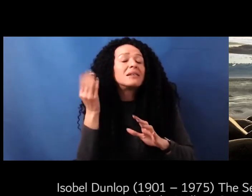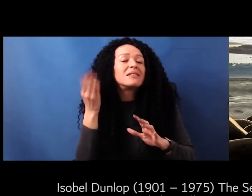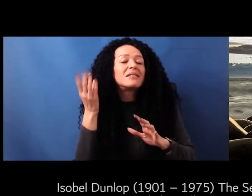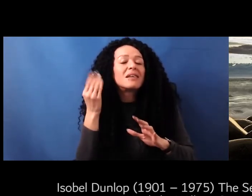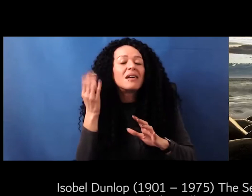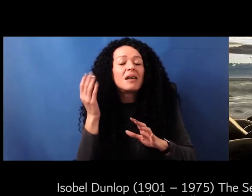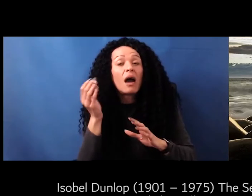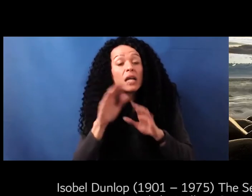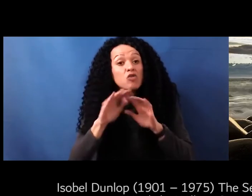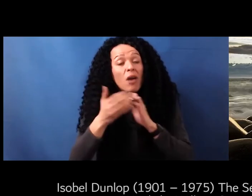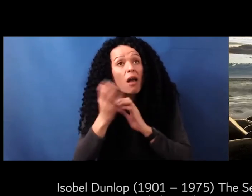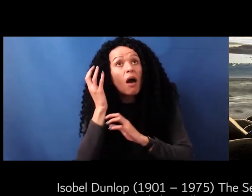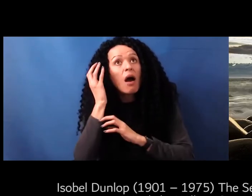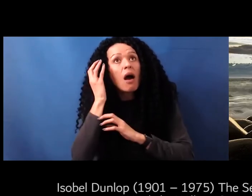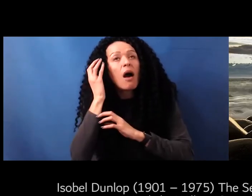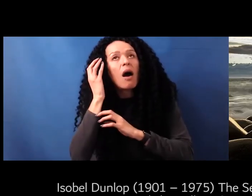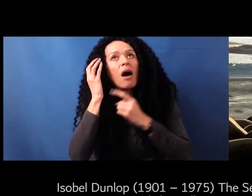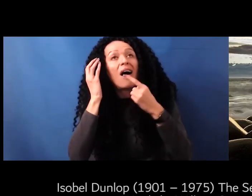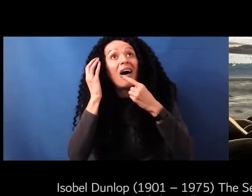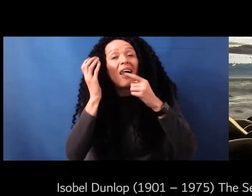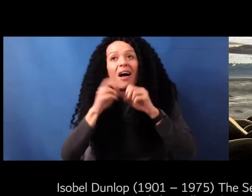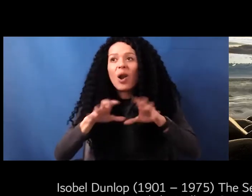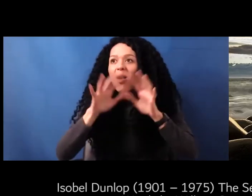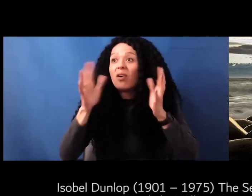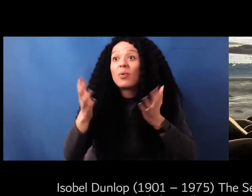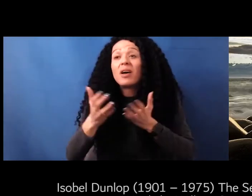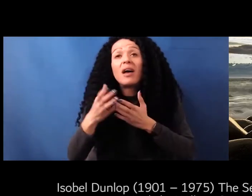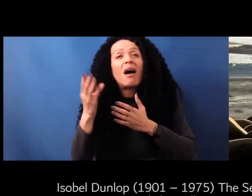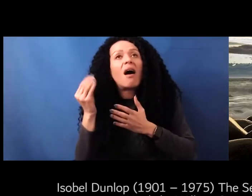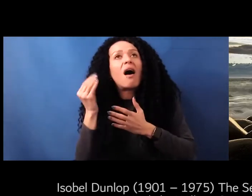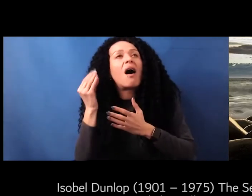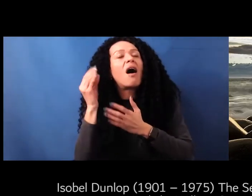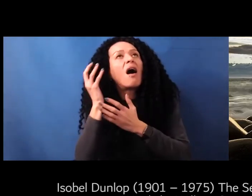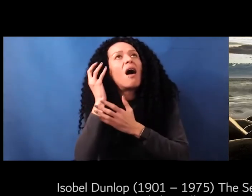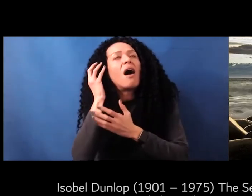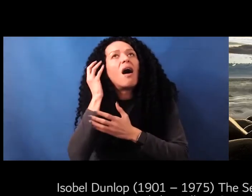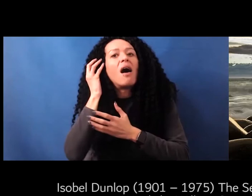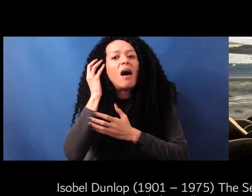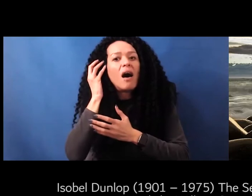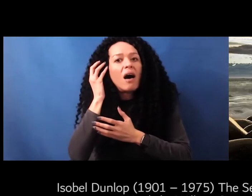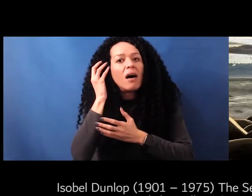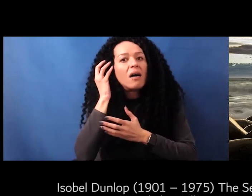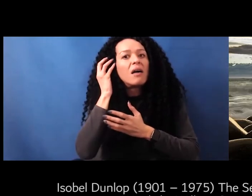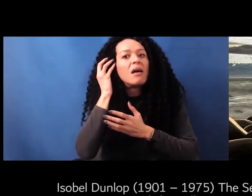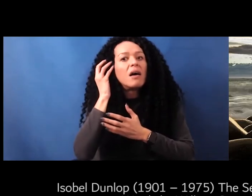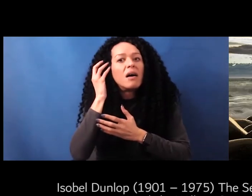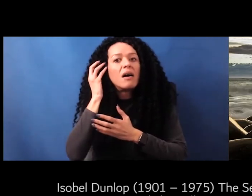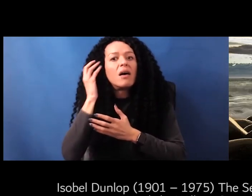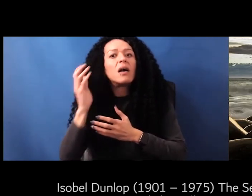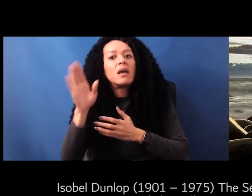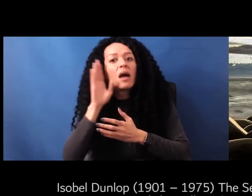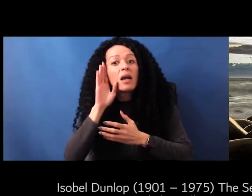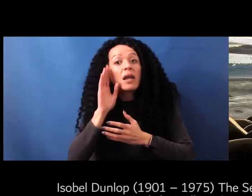Listen, for a lost word mourners hear, fair the cord now on